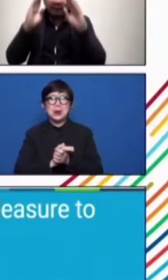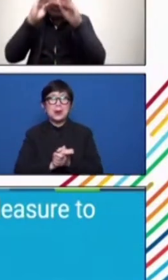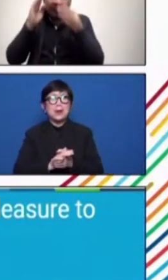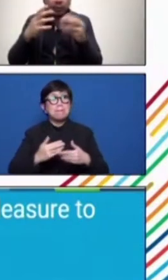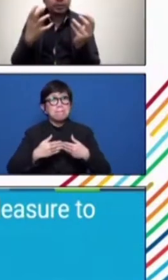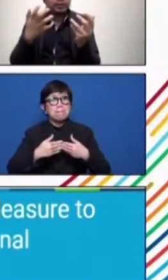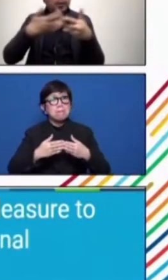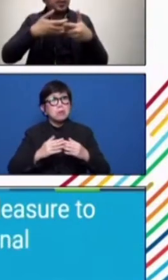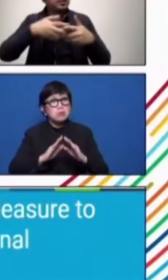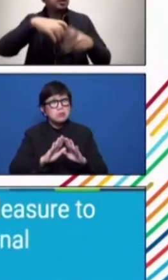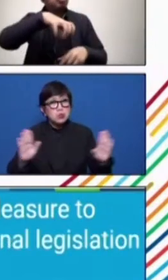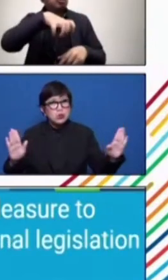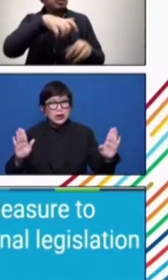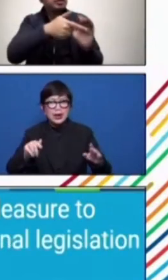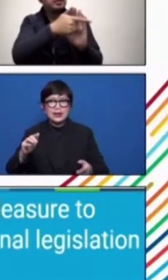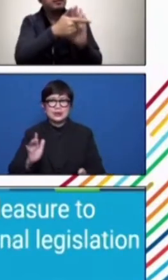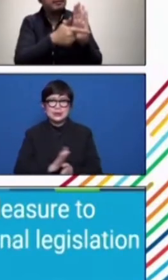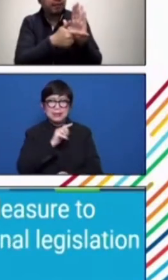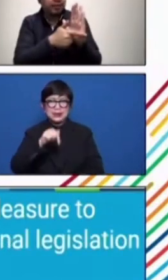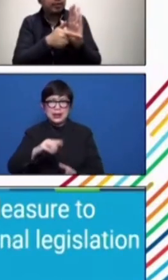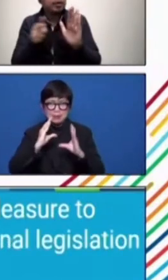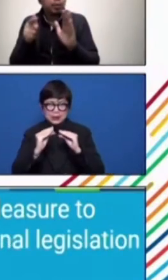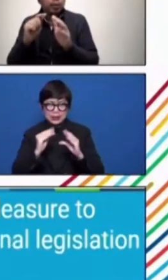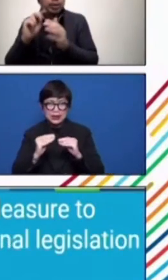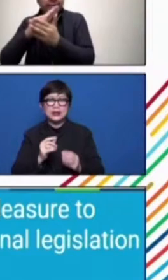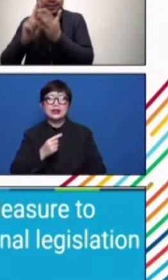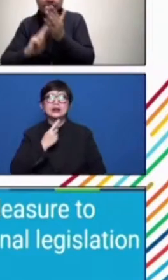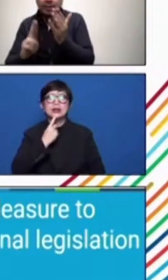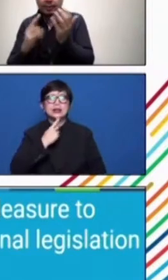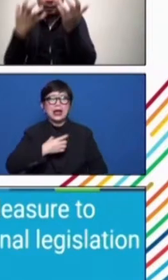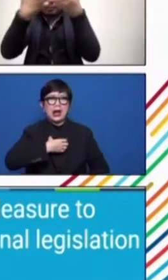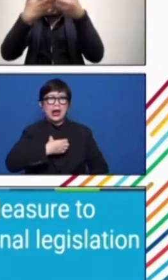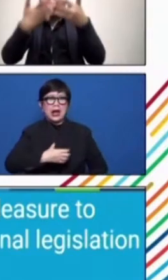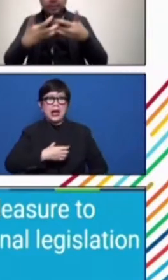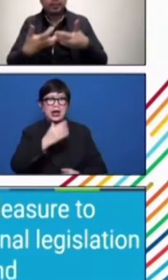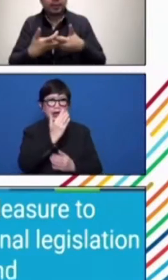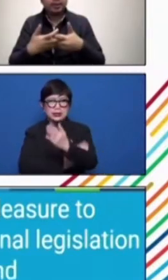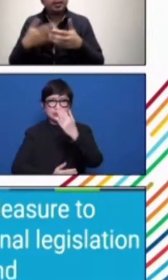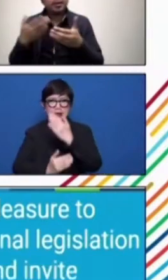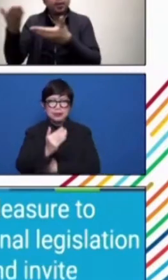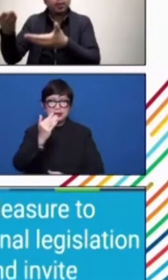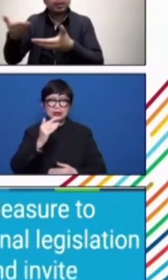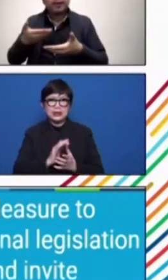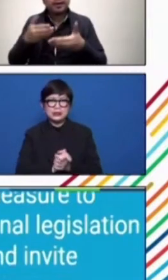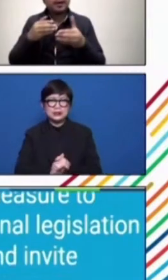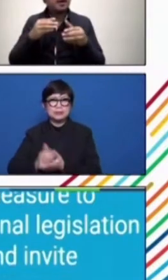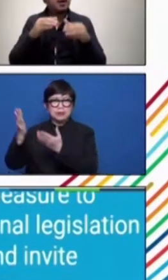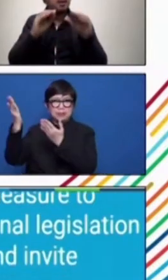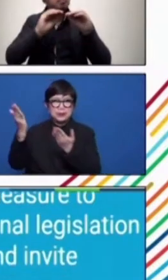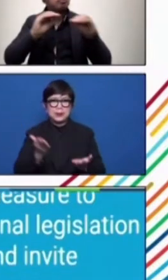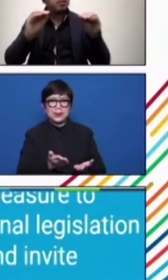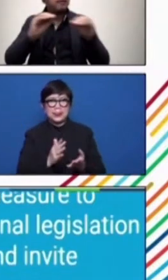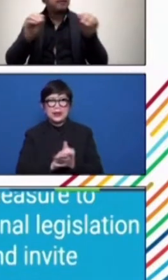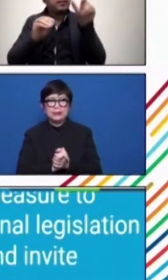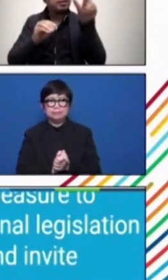legislation with the convention on the rights of persons with disability and invite Professor Andrew Barnes